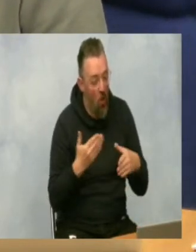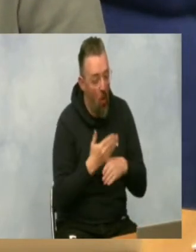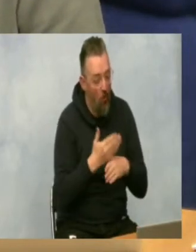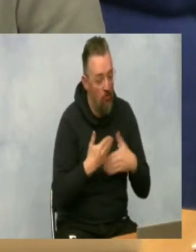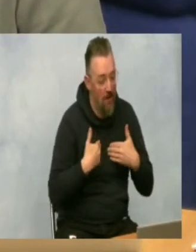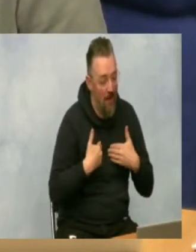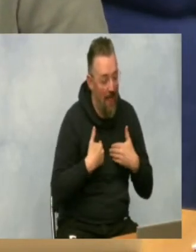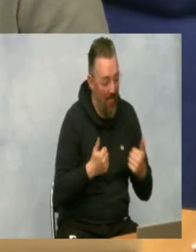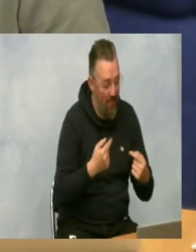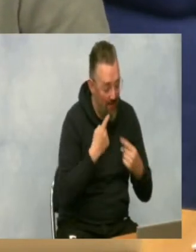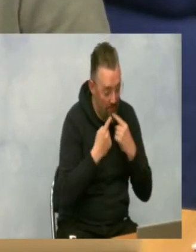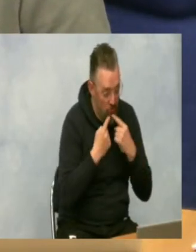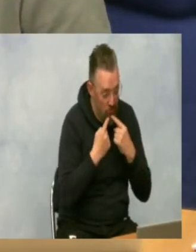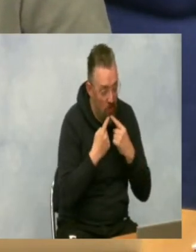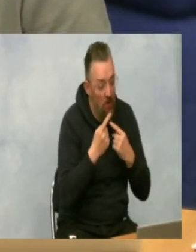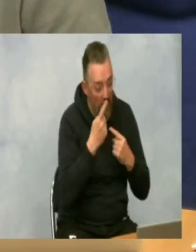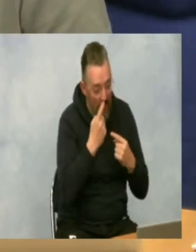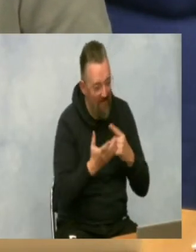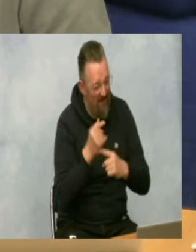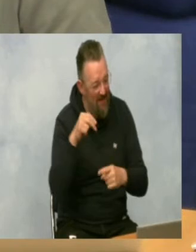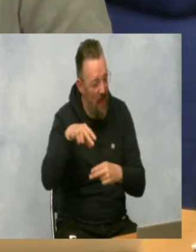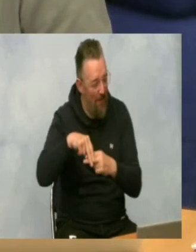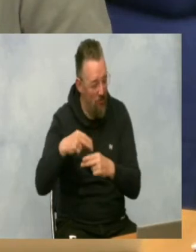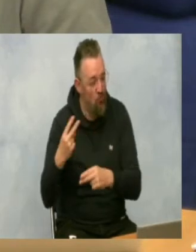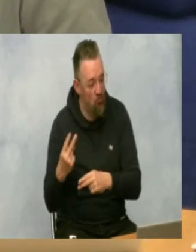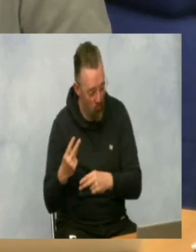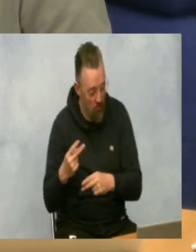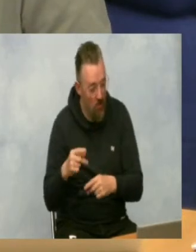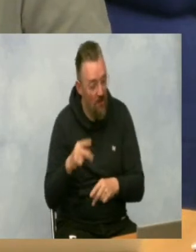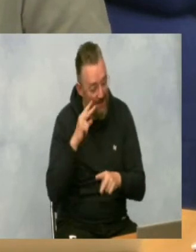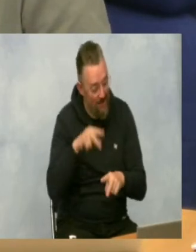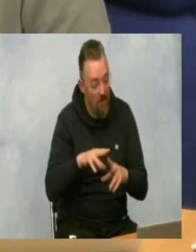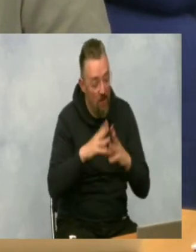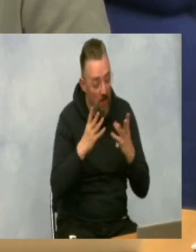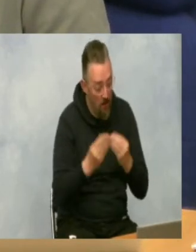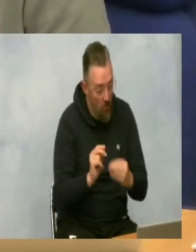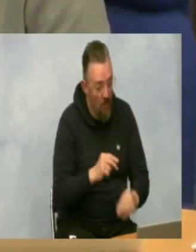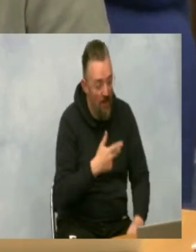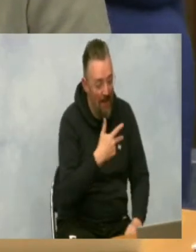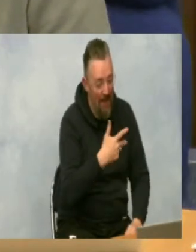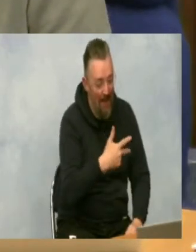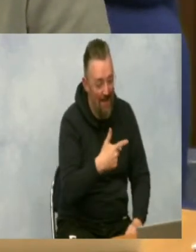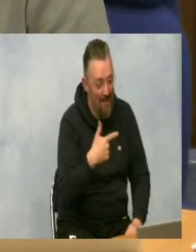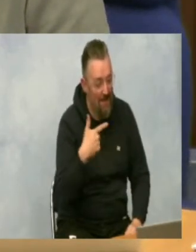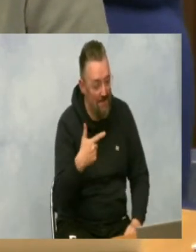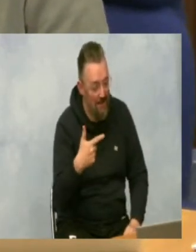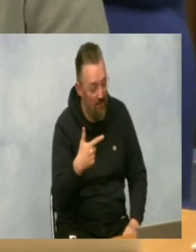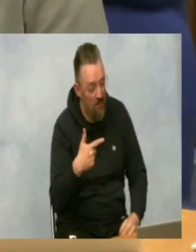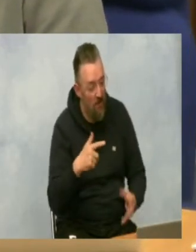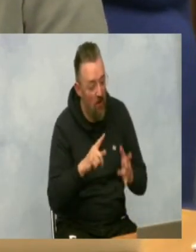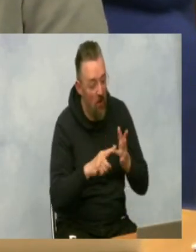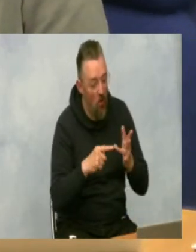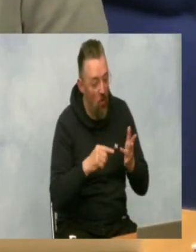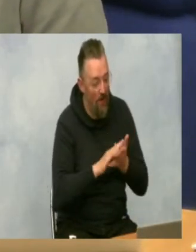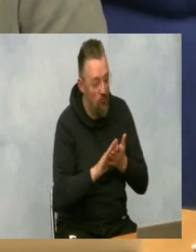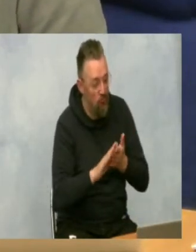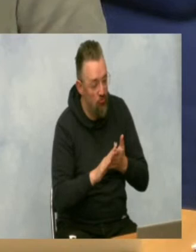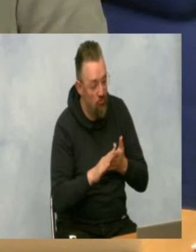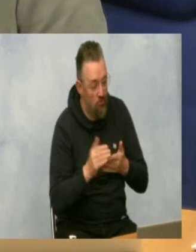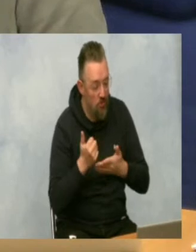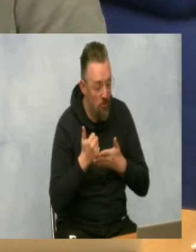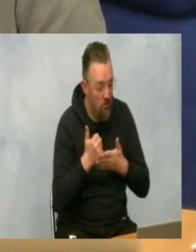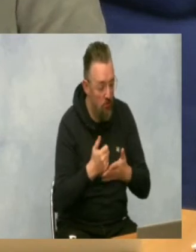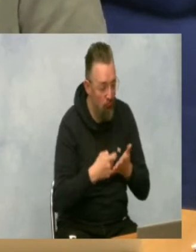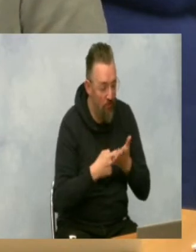can be found in Appendix 2, and you will see that there were 87 occupational health referrals made during that period. This